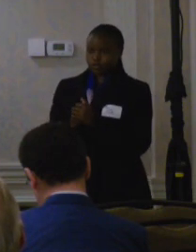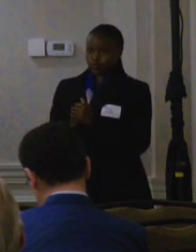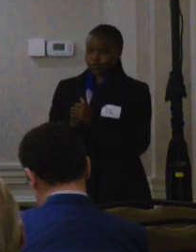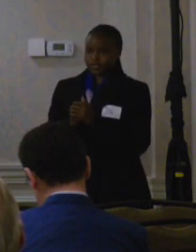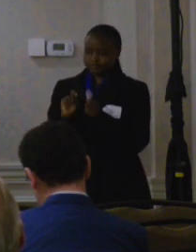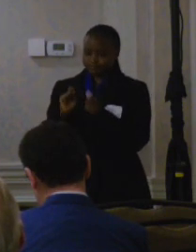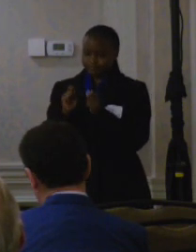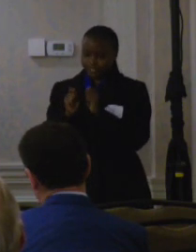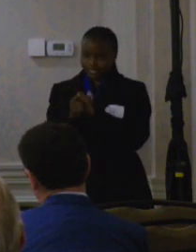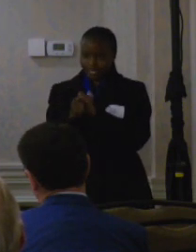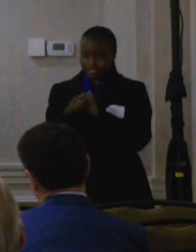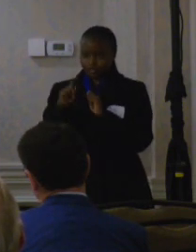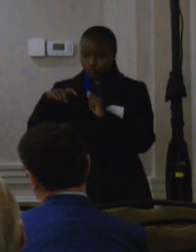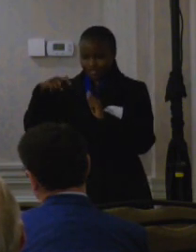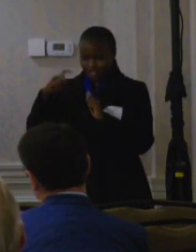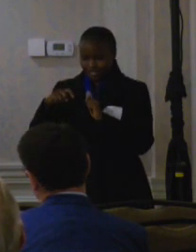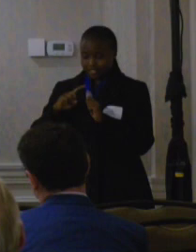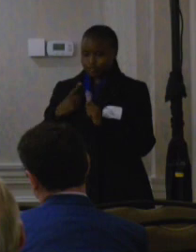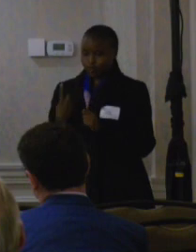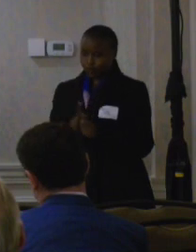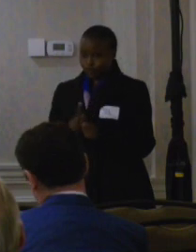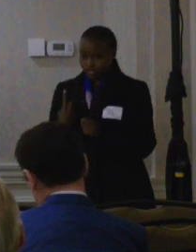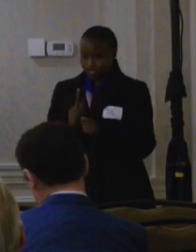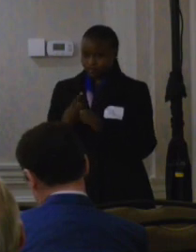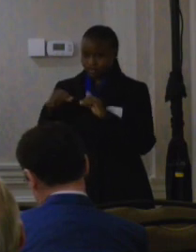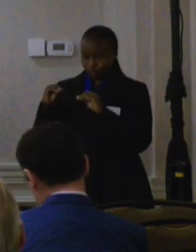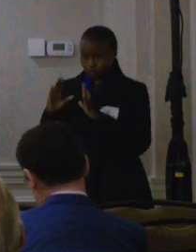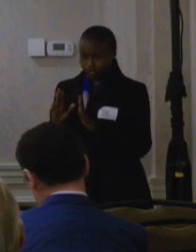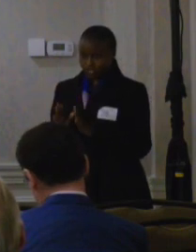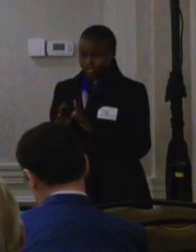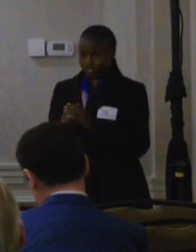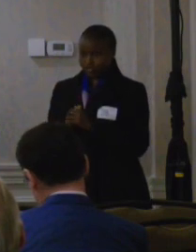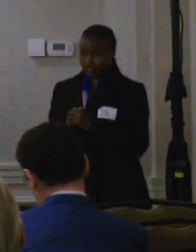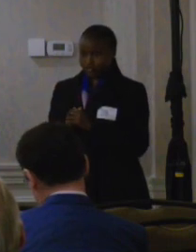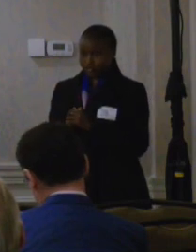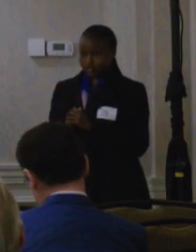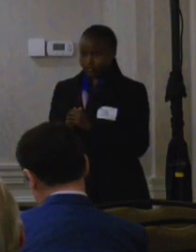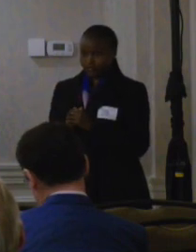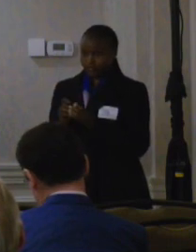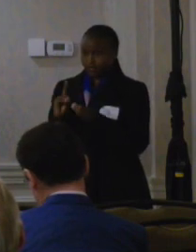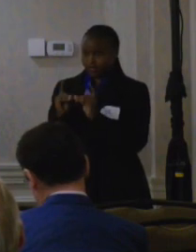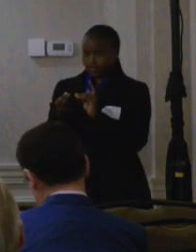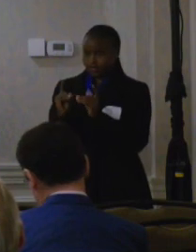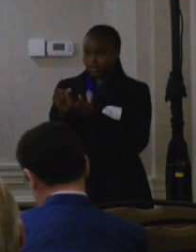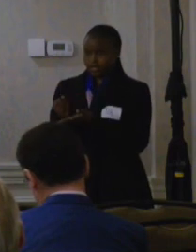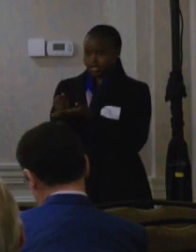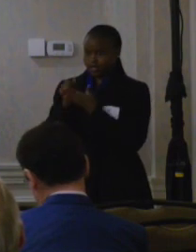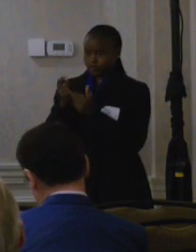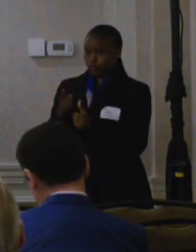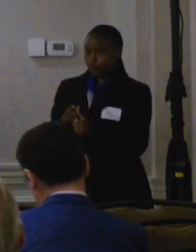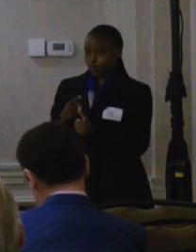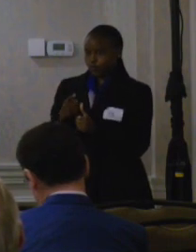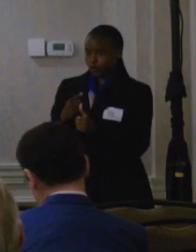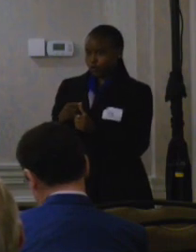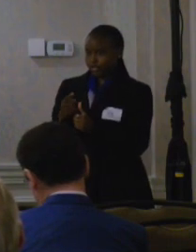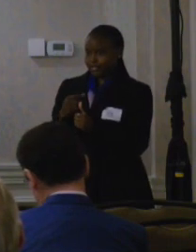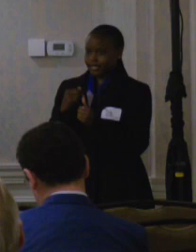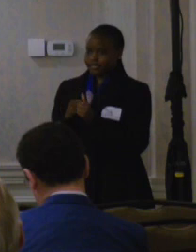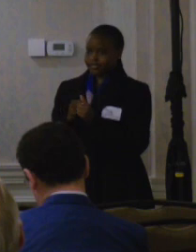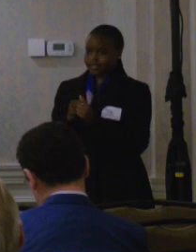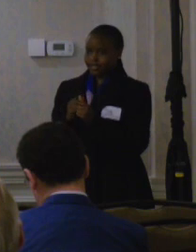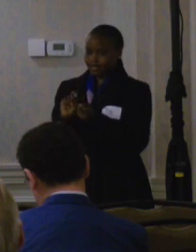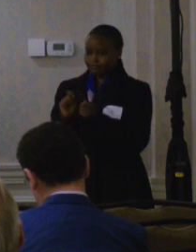tailored to the needs of individual teacher. The data helps to prioritize and